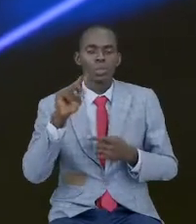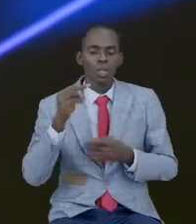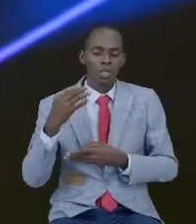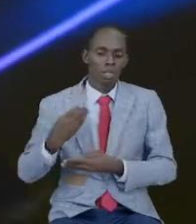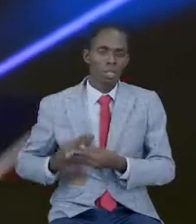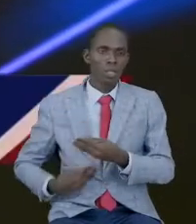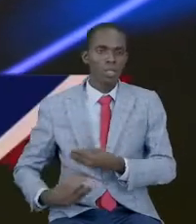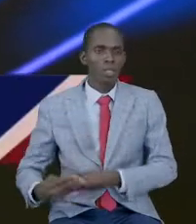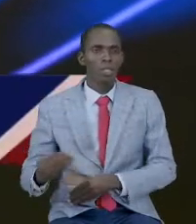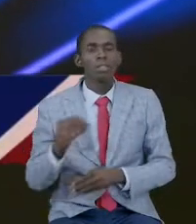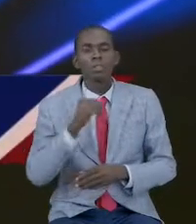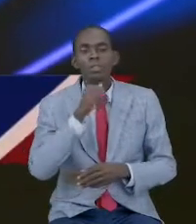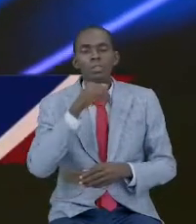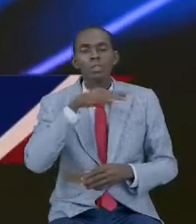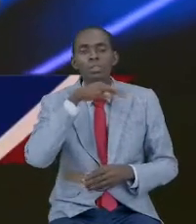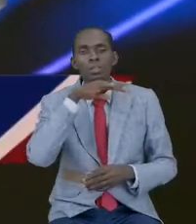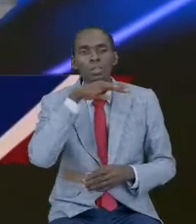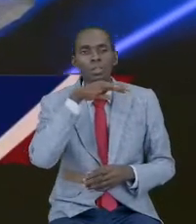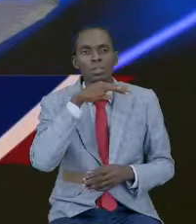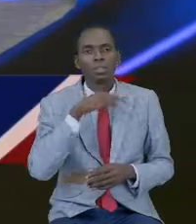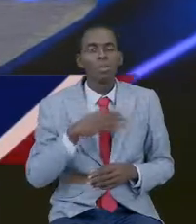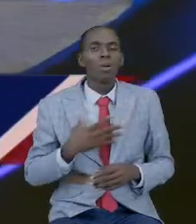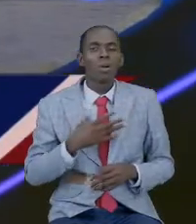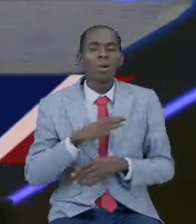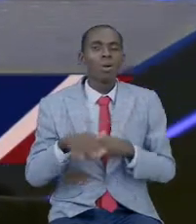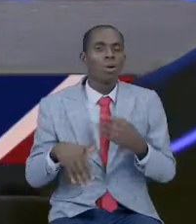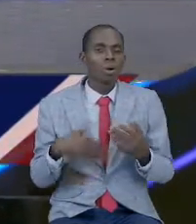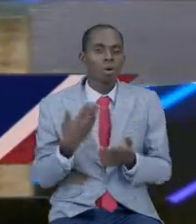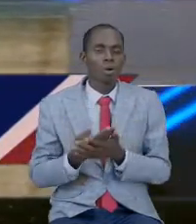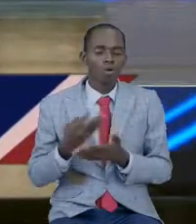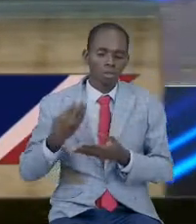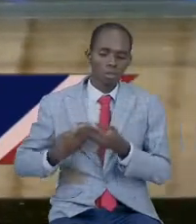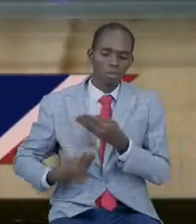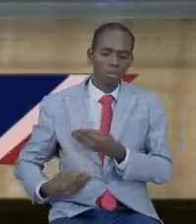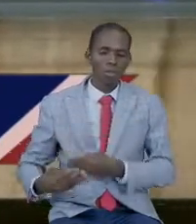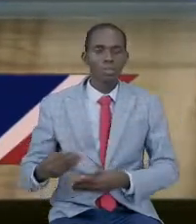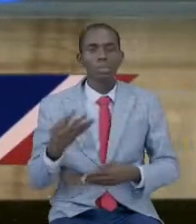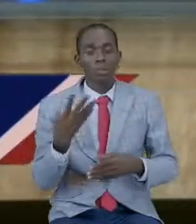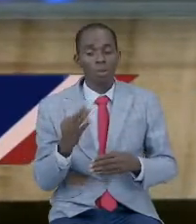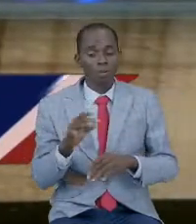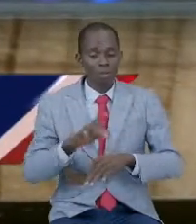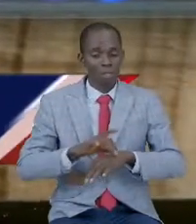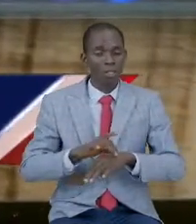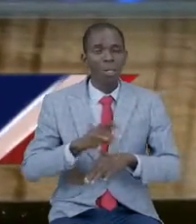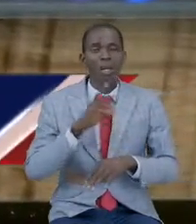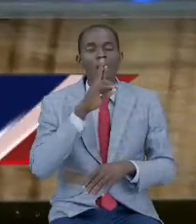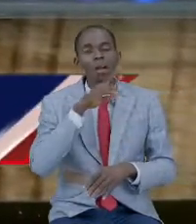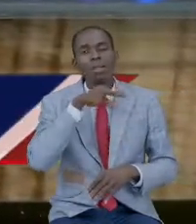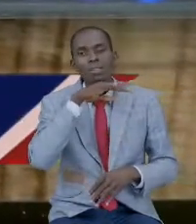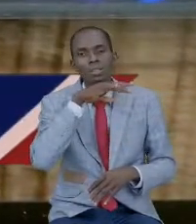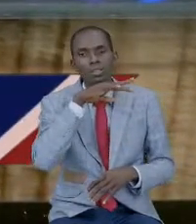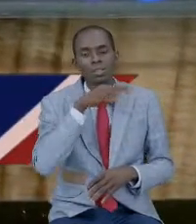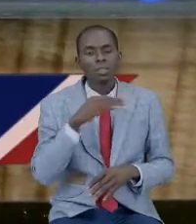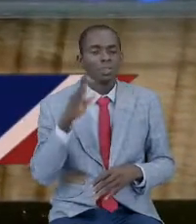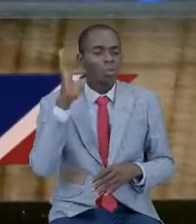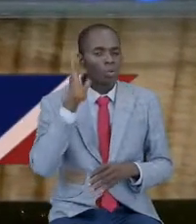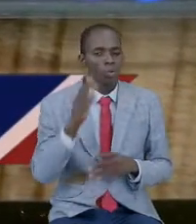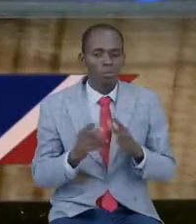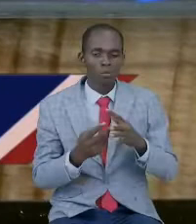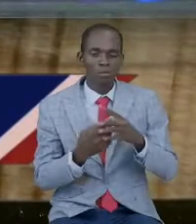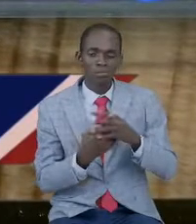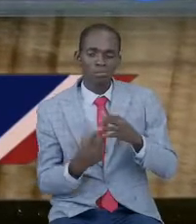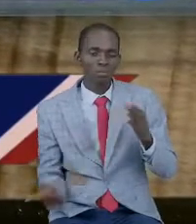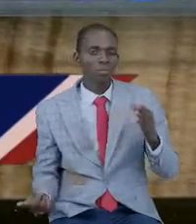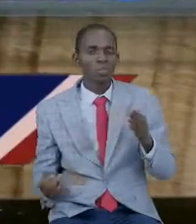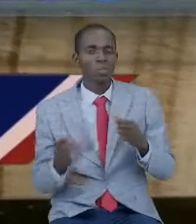inheritance incorruptible. All the inheritance of earth are corruptible. They fade away. All